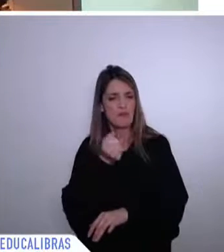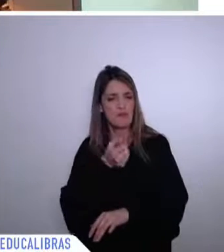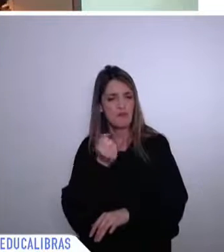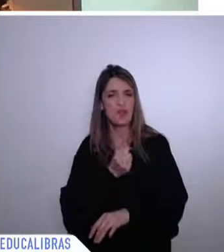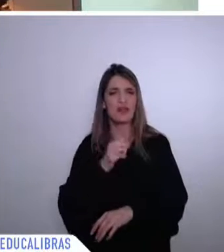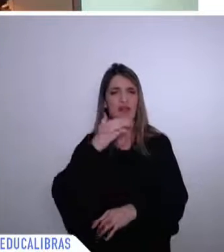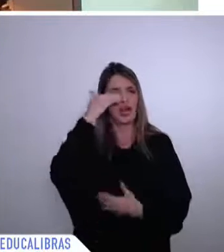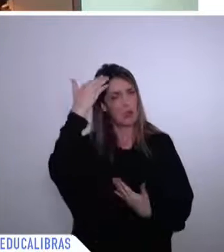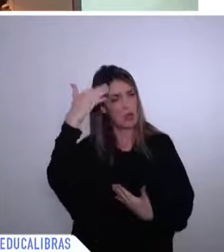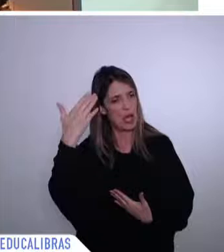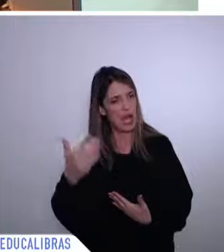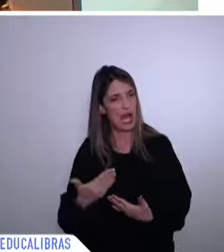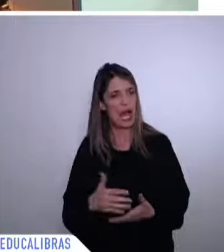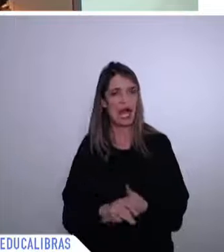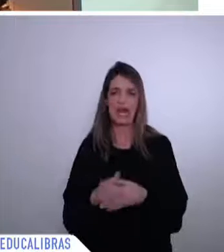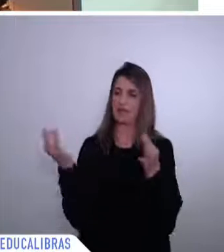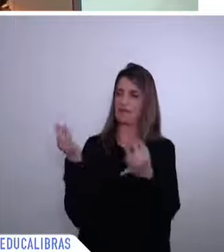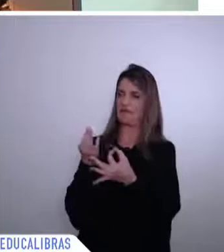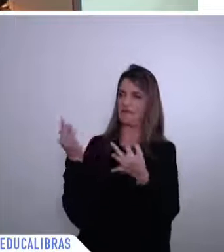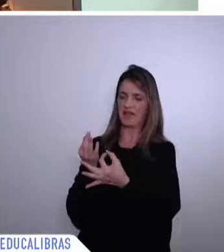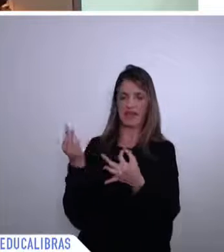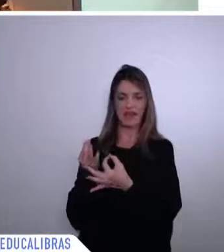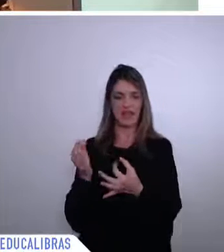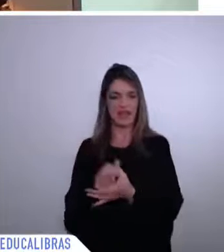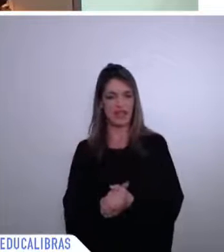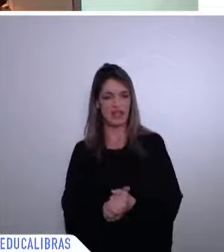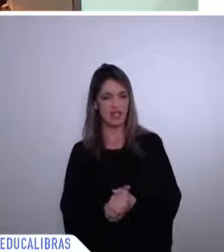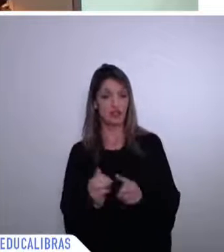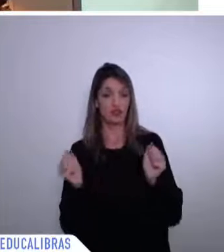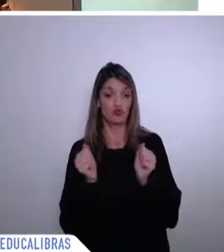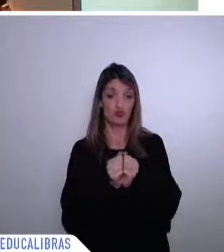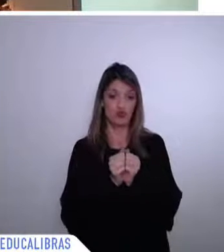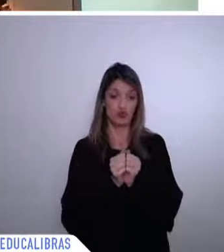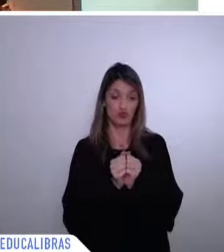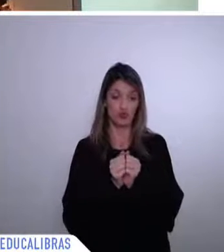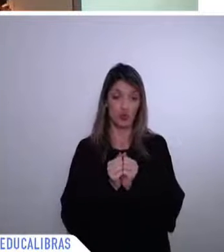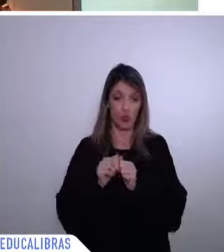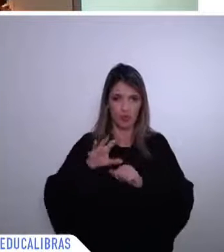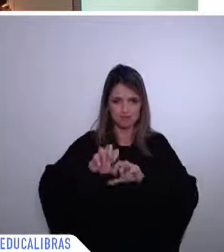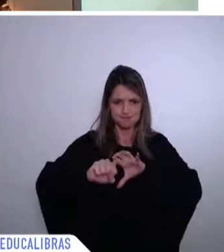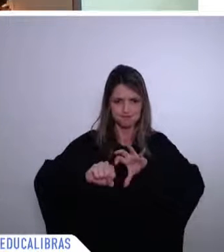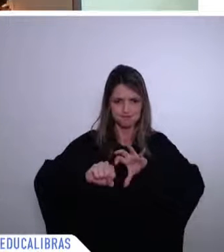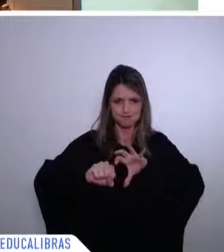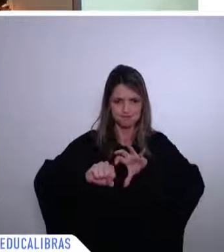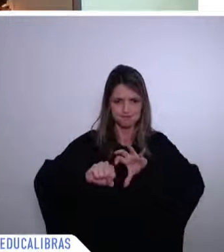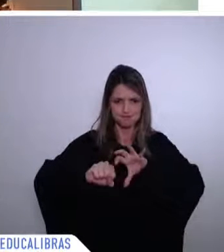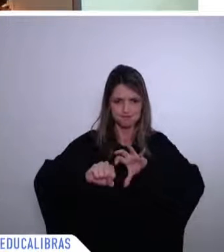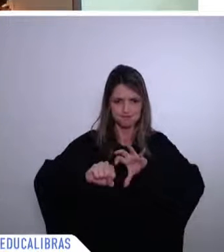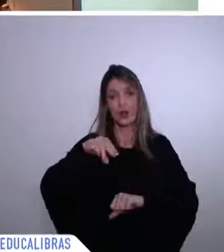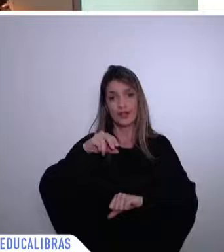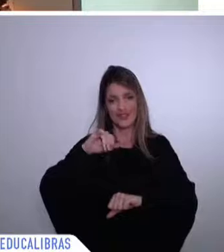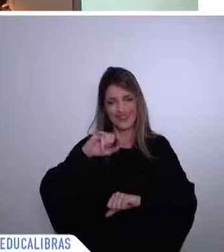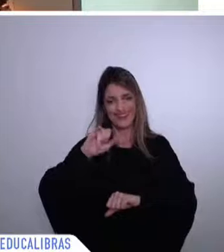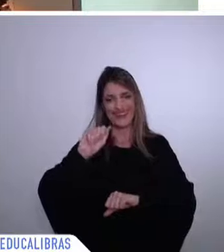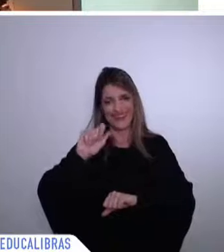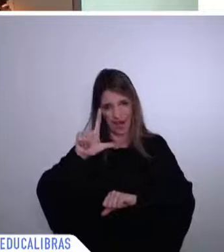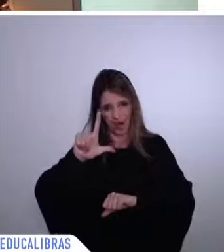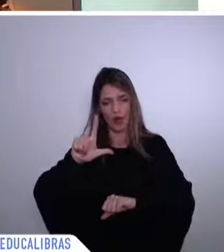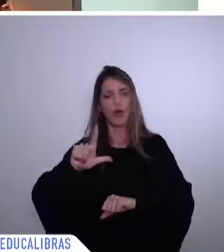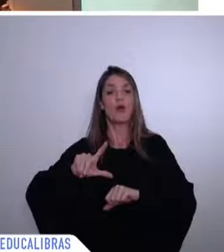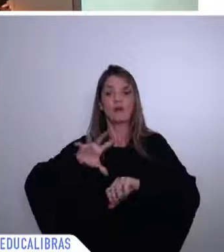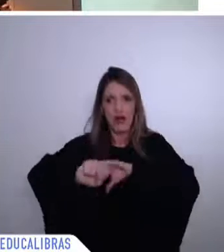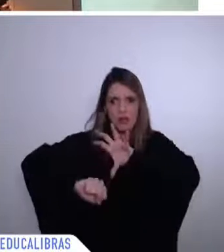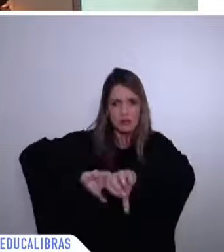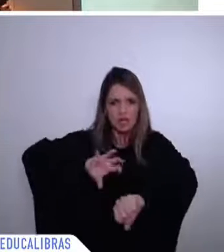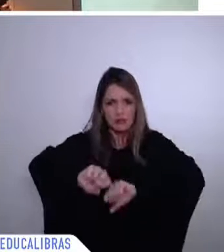with this ideal of a pure 19th century woman with the colonial process, which we cannot disregard